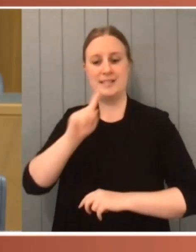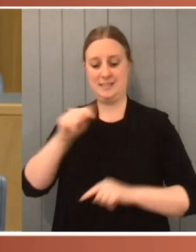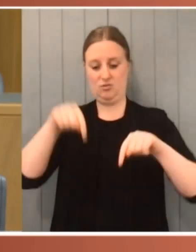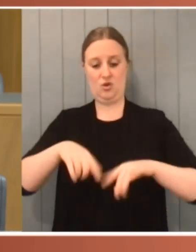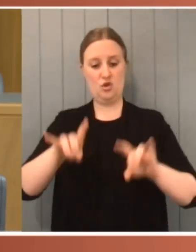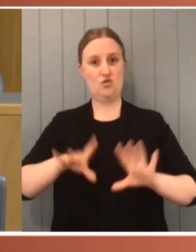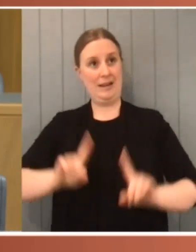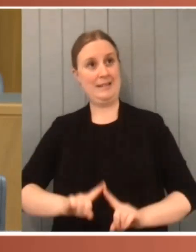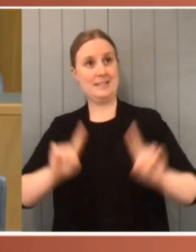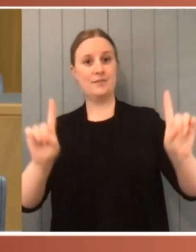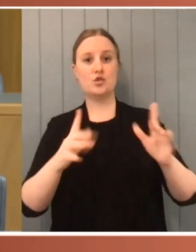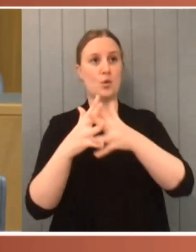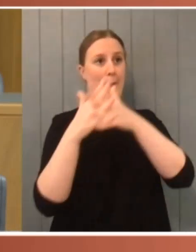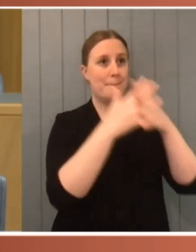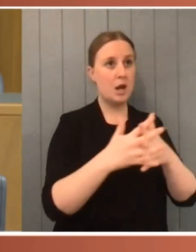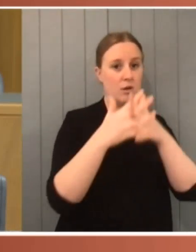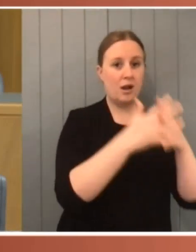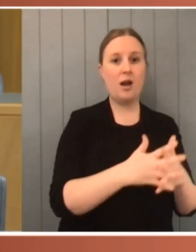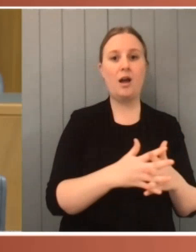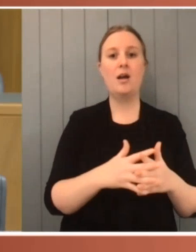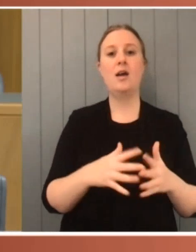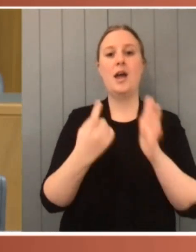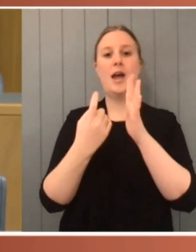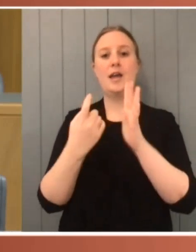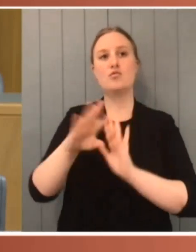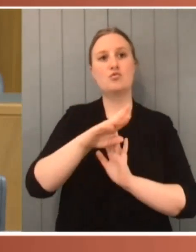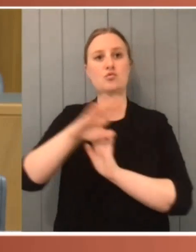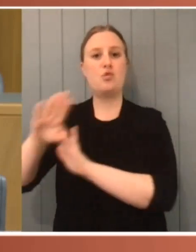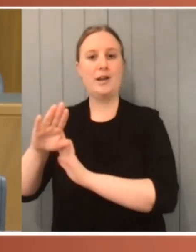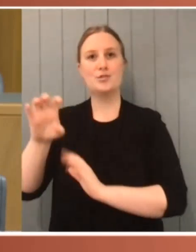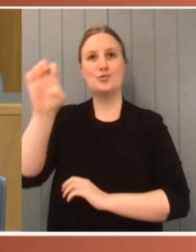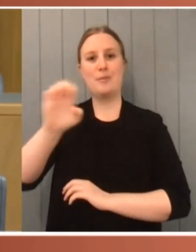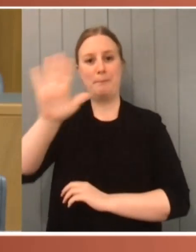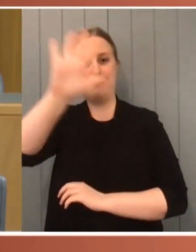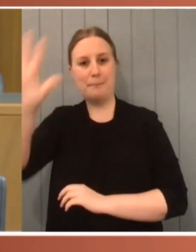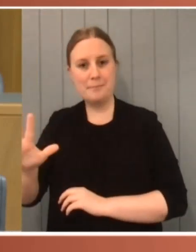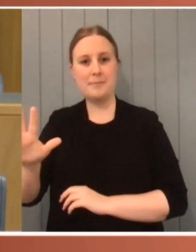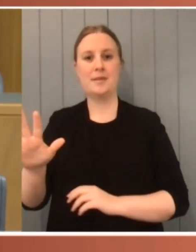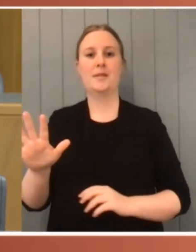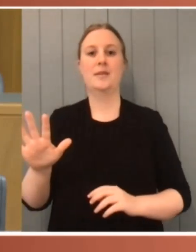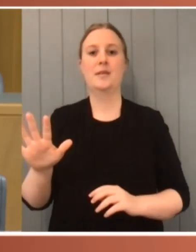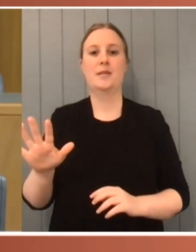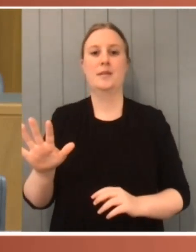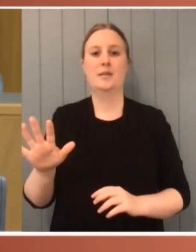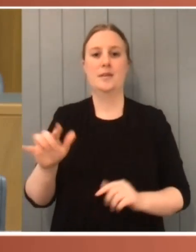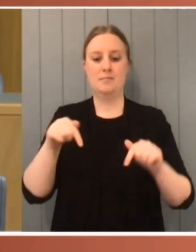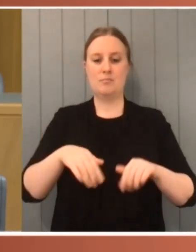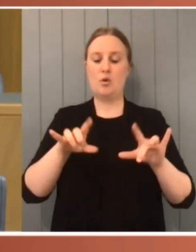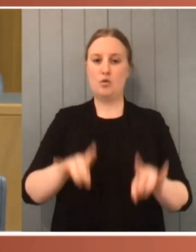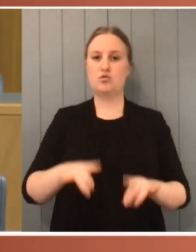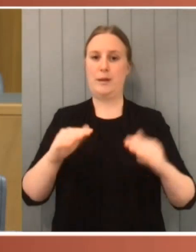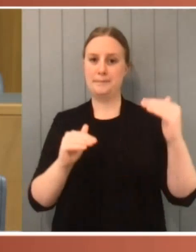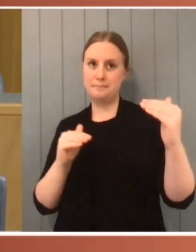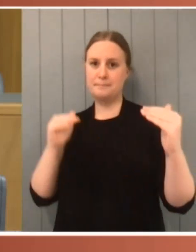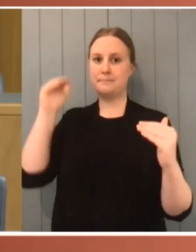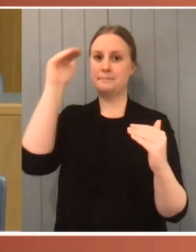has not really taken root in Australia. This may be too sanguine an interpretation. It is the